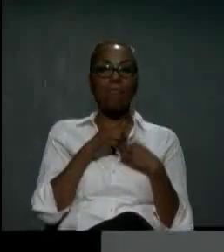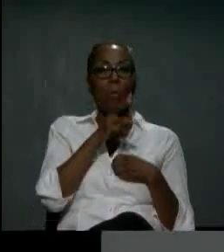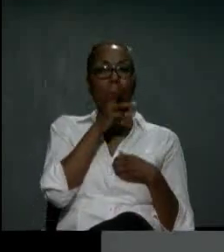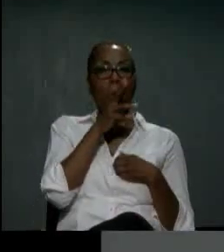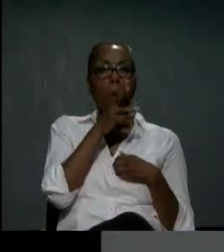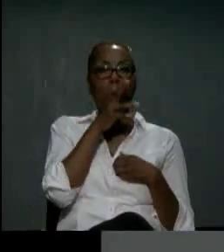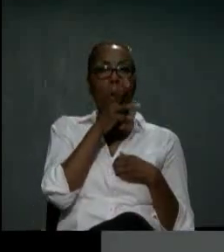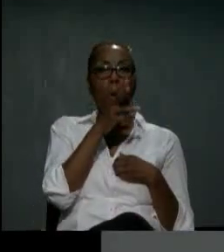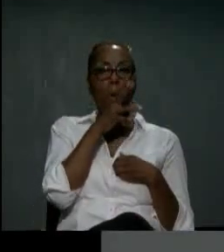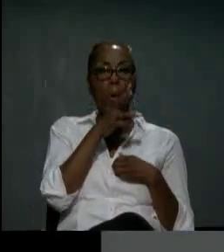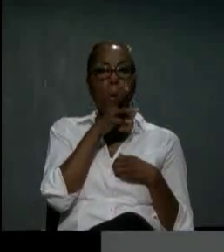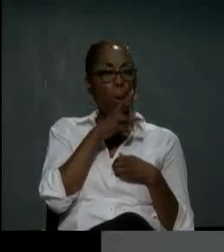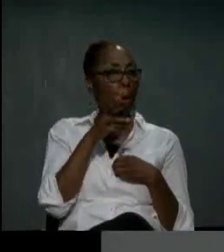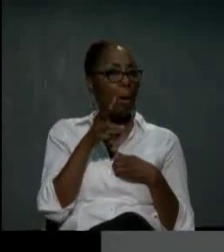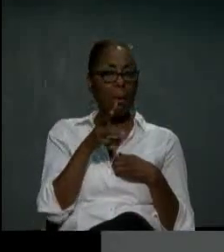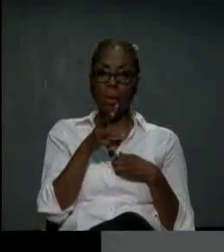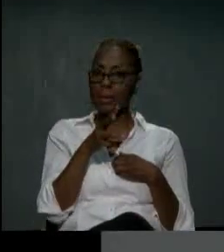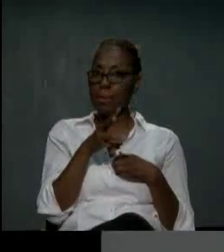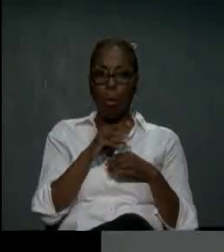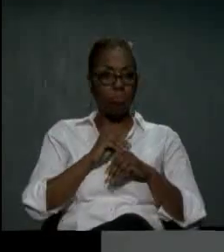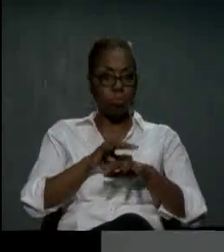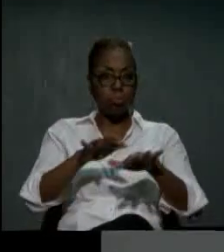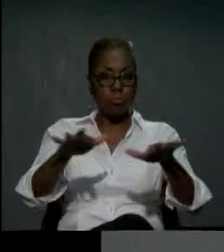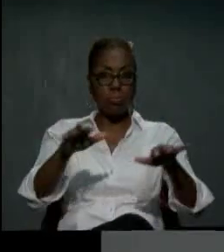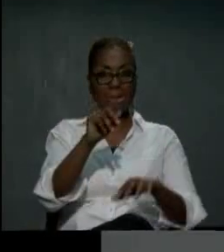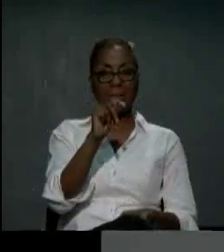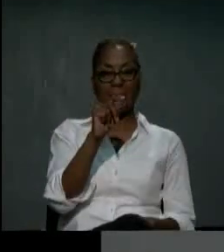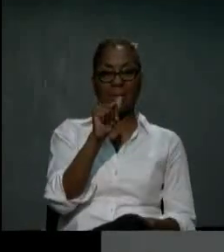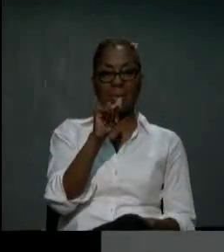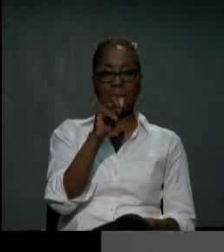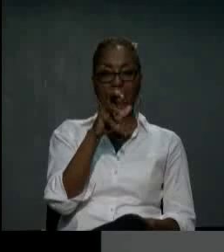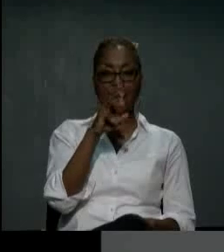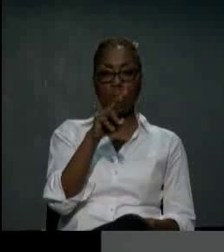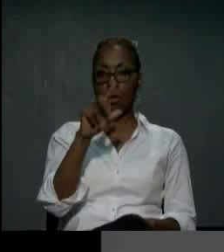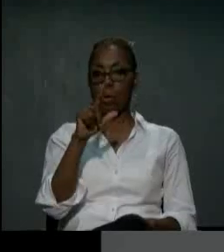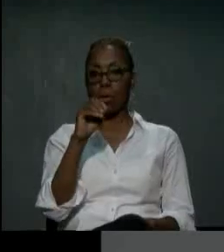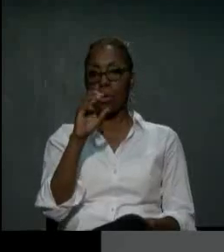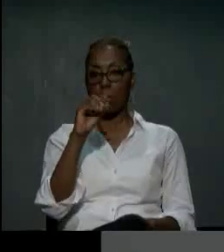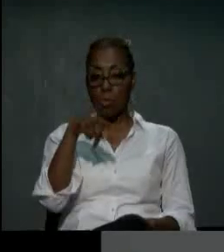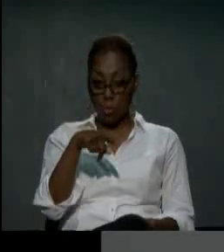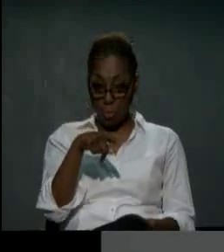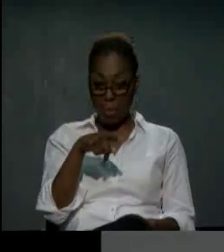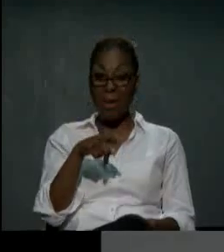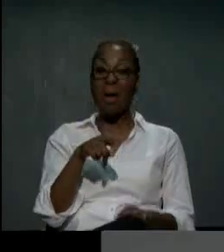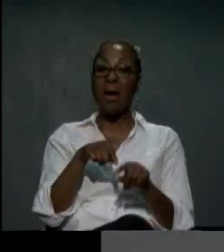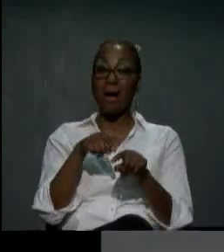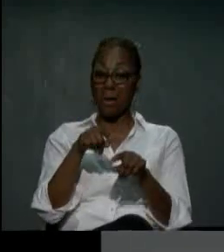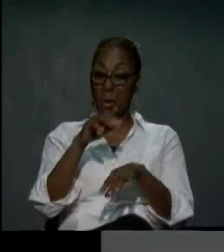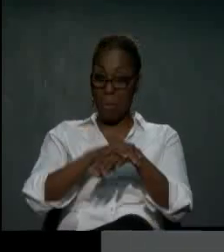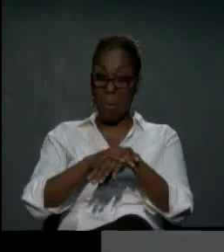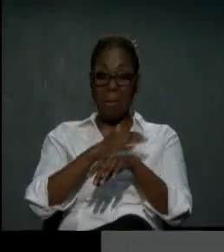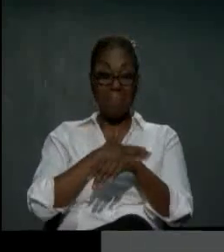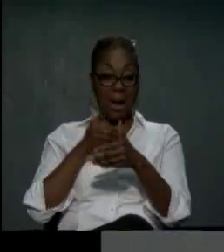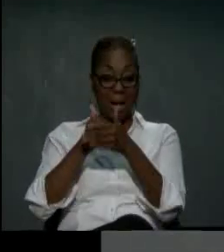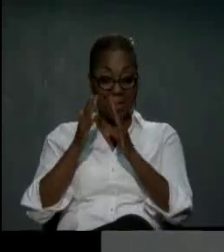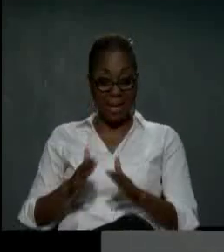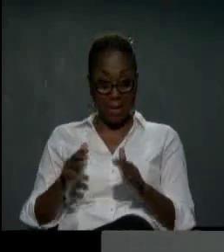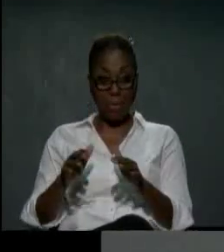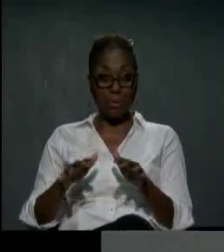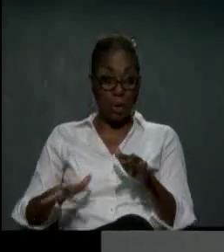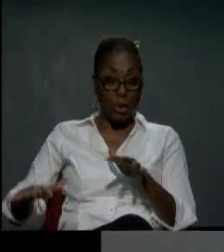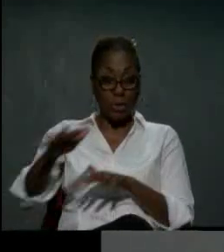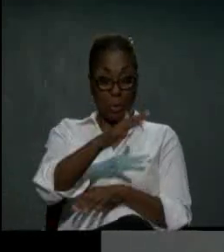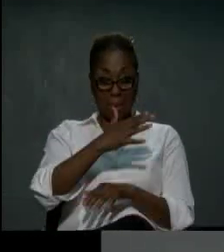water overflowing Taylor Loop, going all the way across my neighbor's yard, my